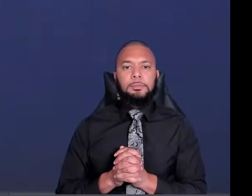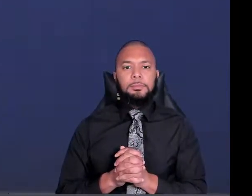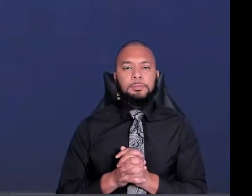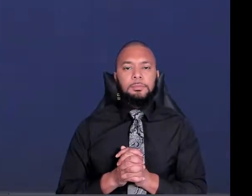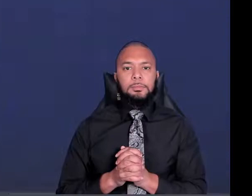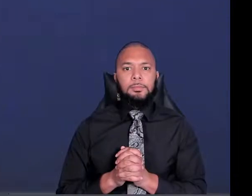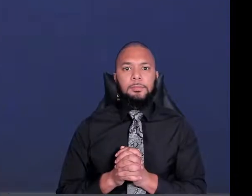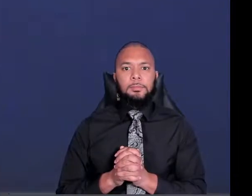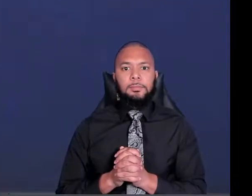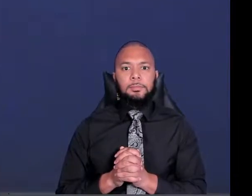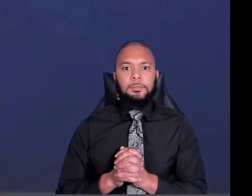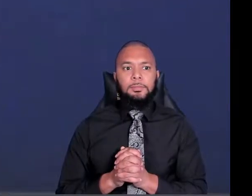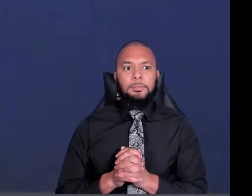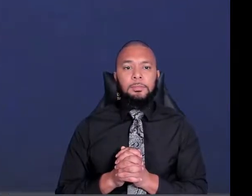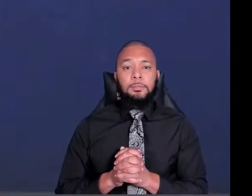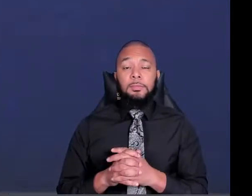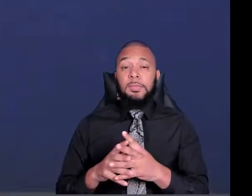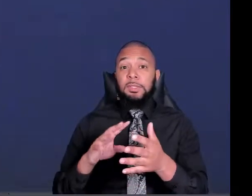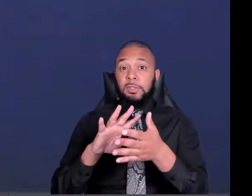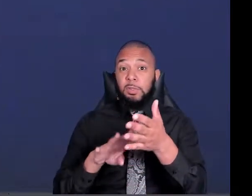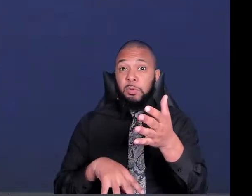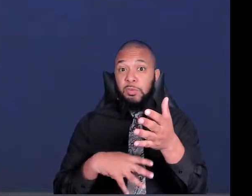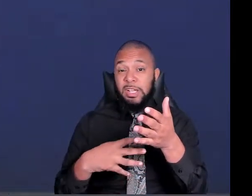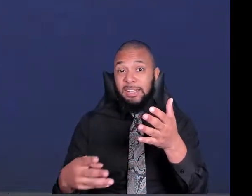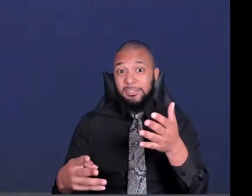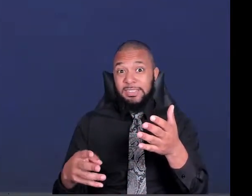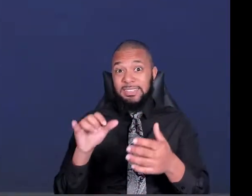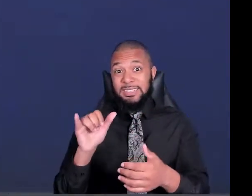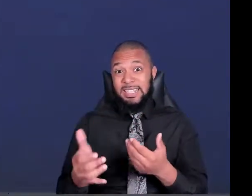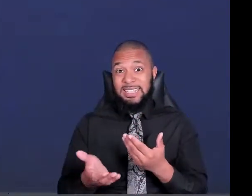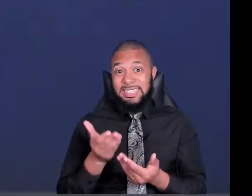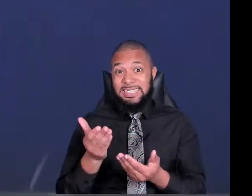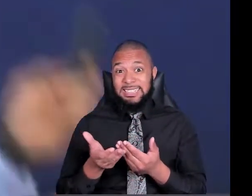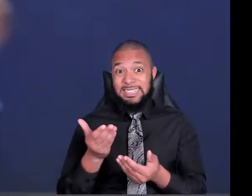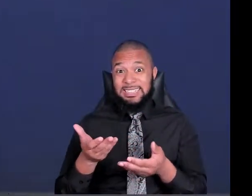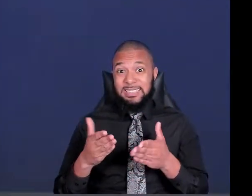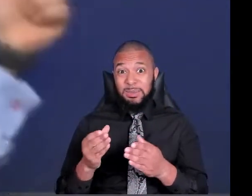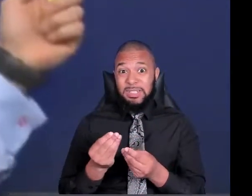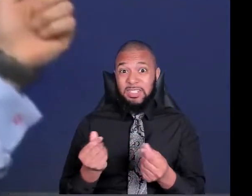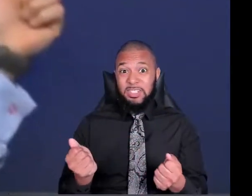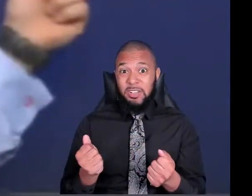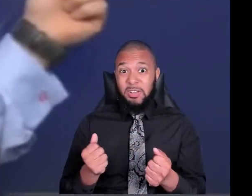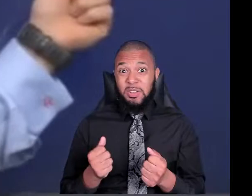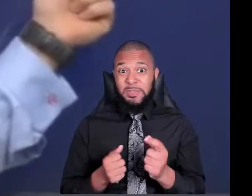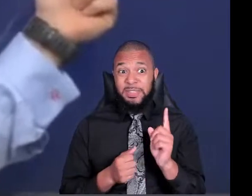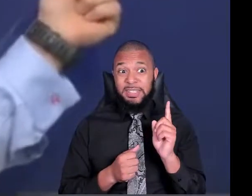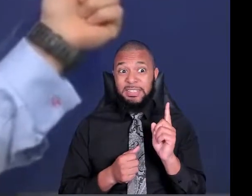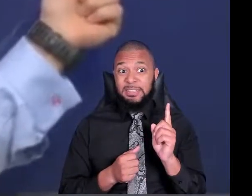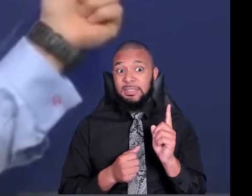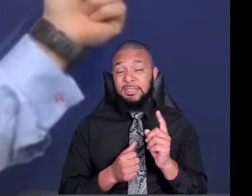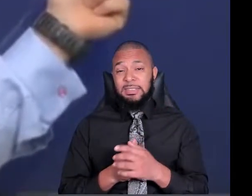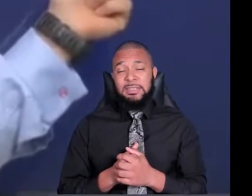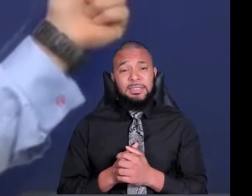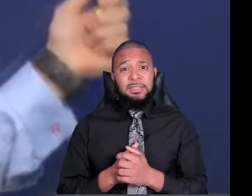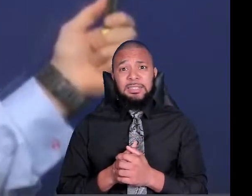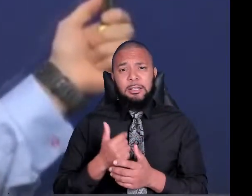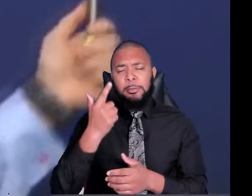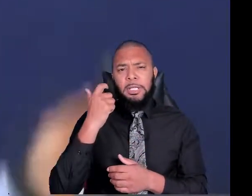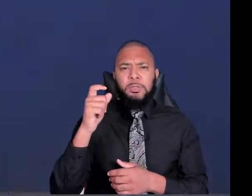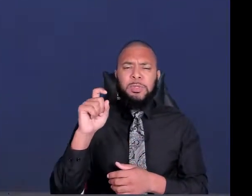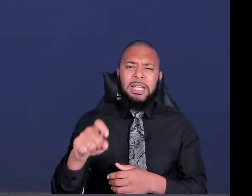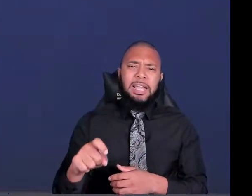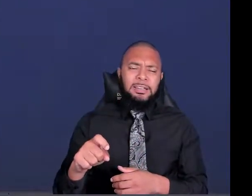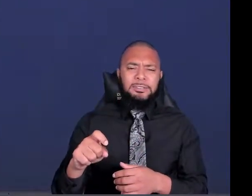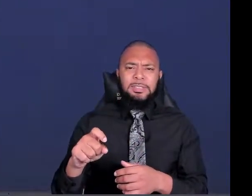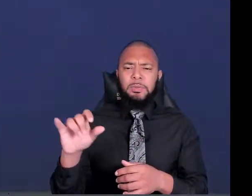Now, it appears like graphing would not be the easiest way to solve this system because we'd have to isolate for y in